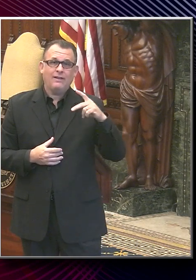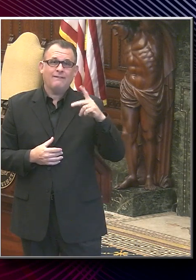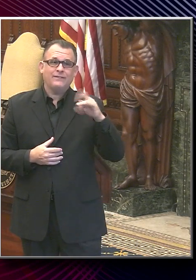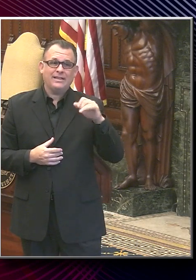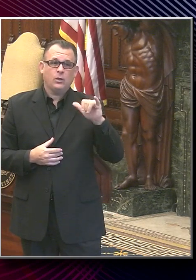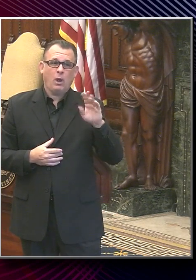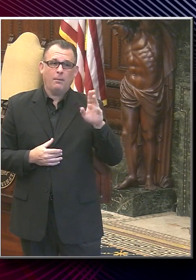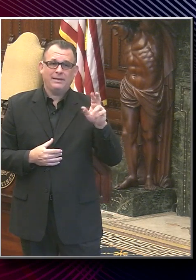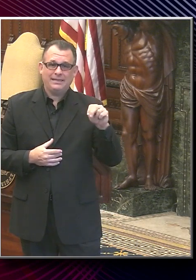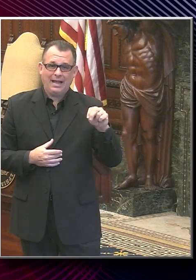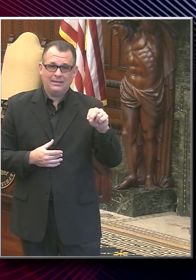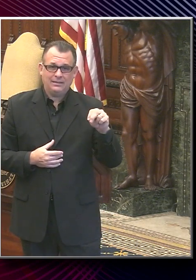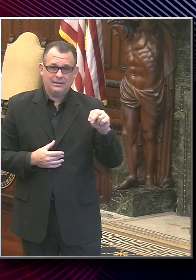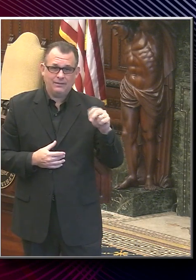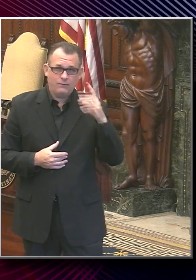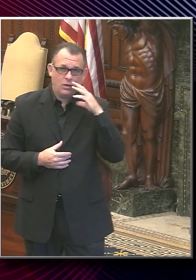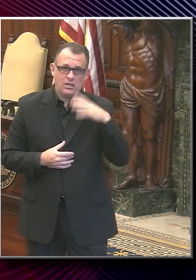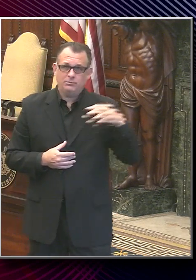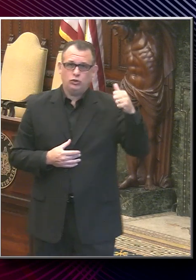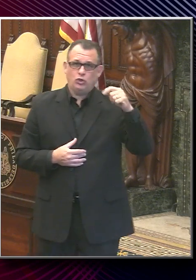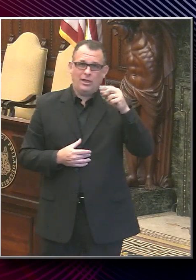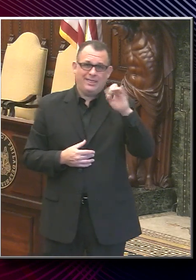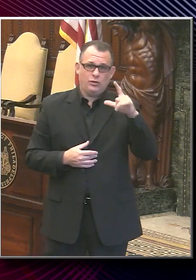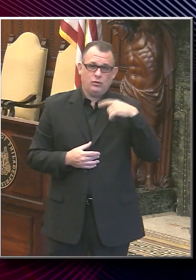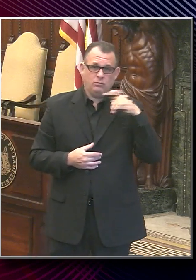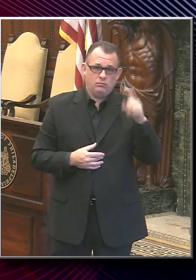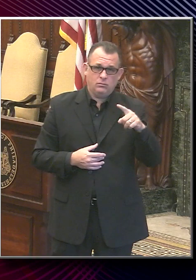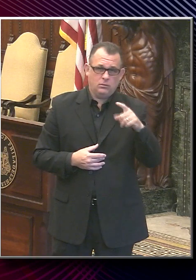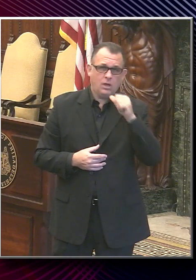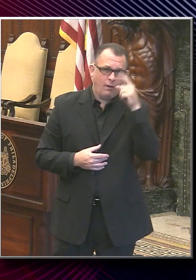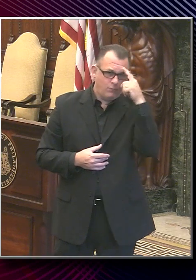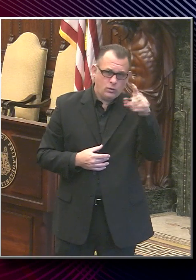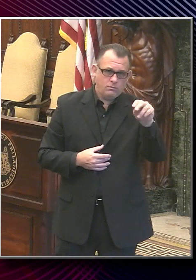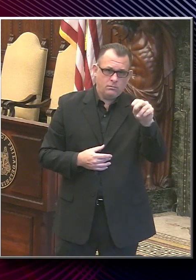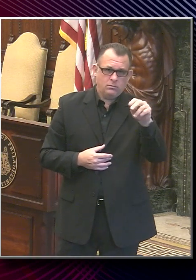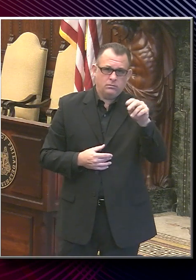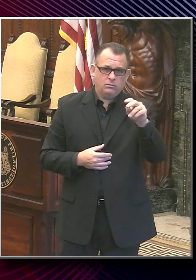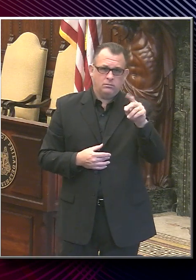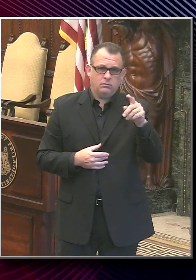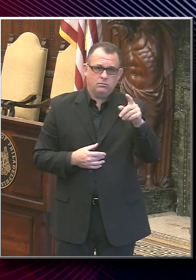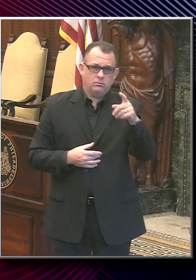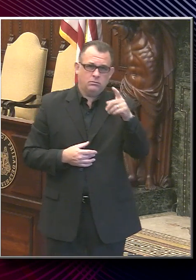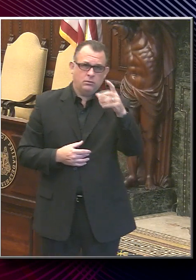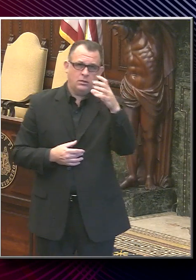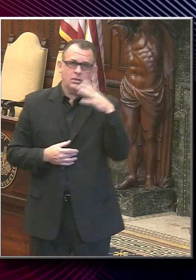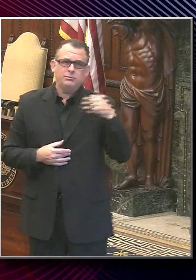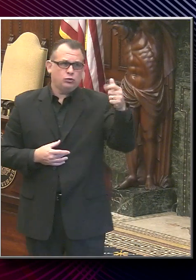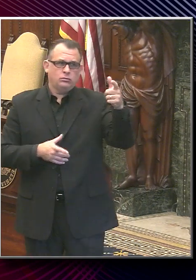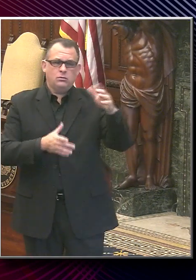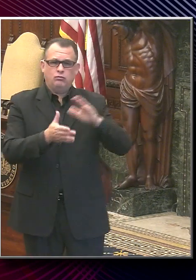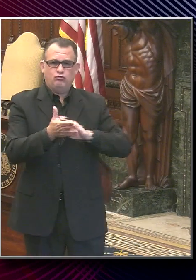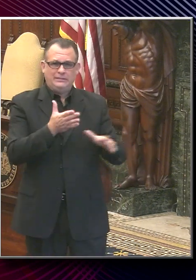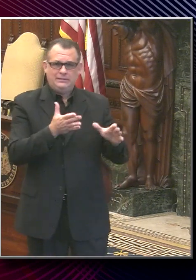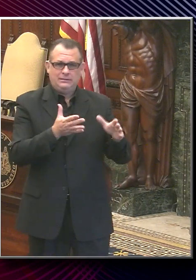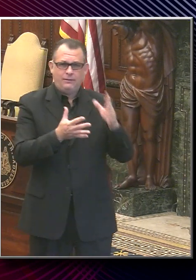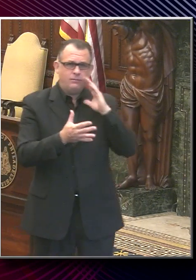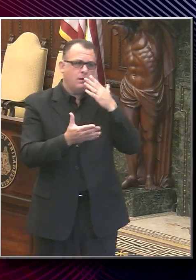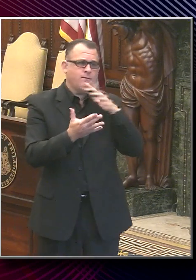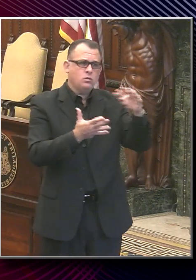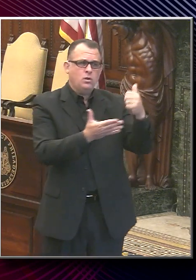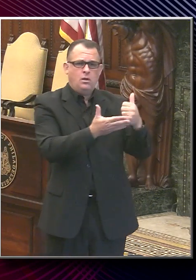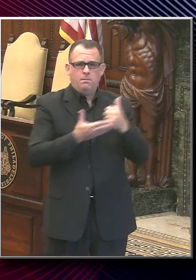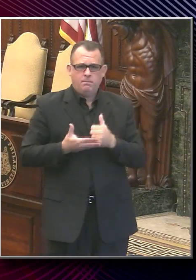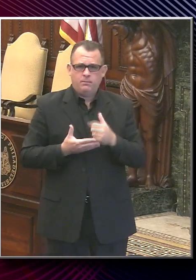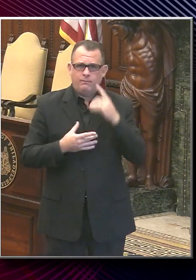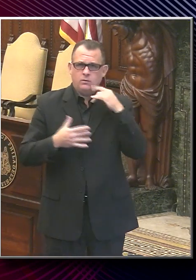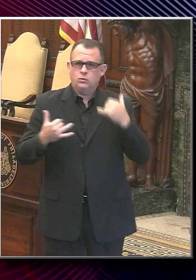Teal? No, I didn't. It's for Dr. Farley. Commissioner, you're relieved. Thank you for your help. If you need to get back to